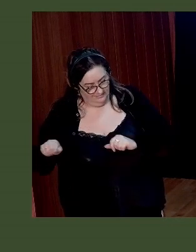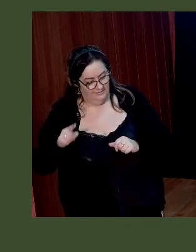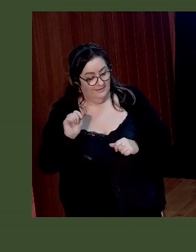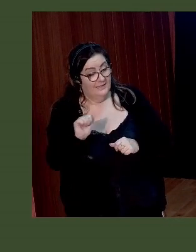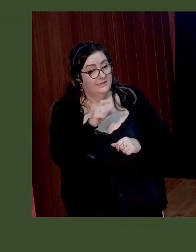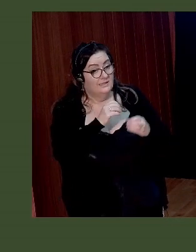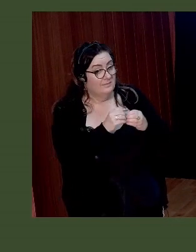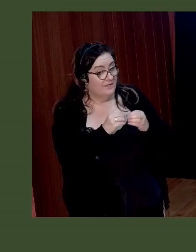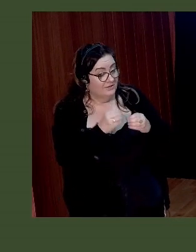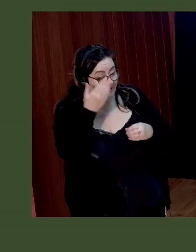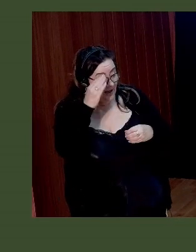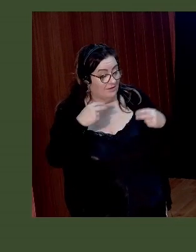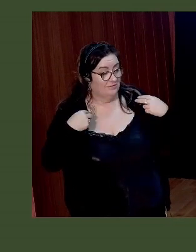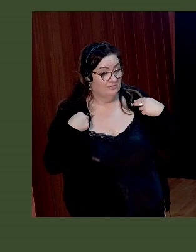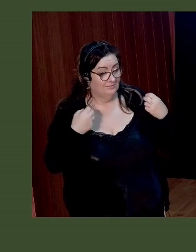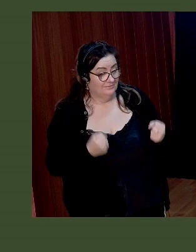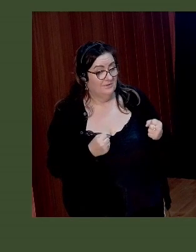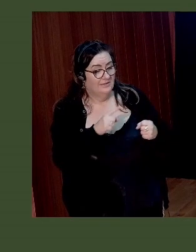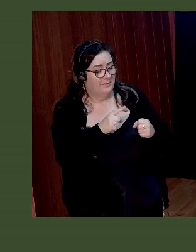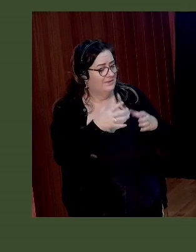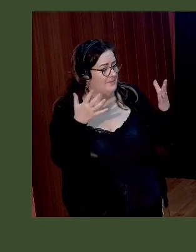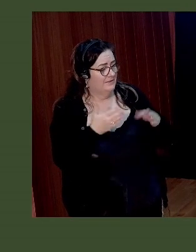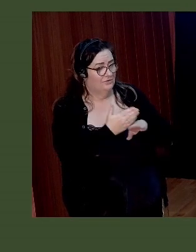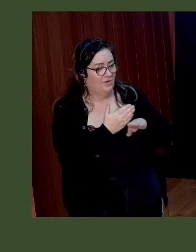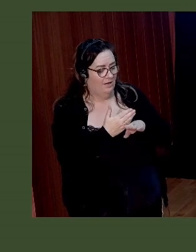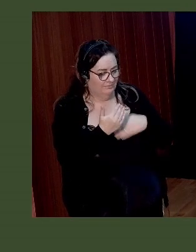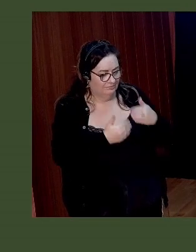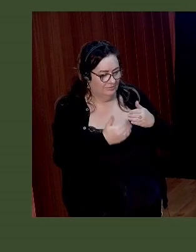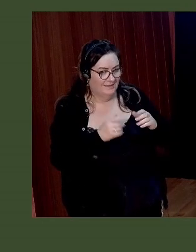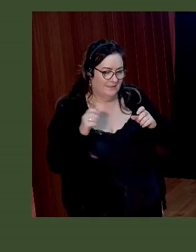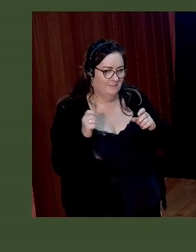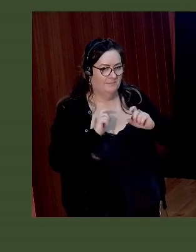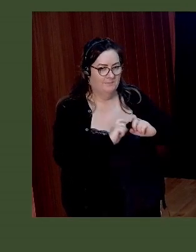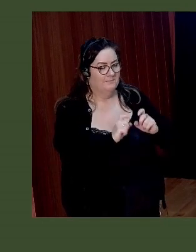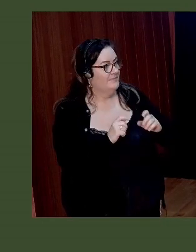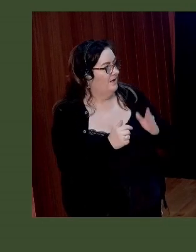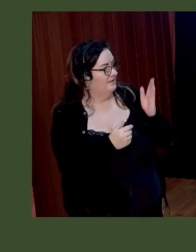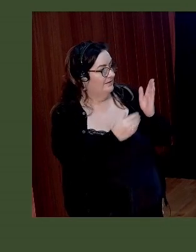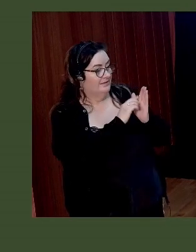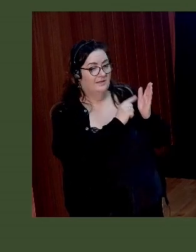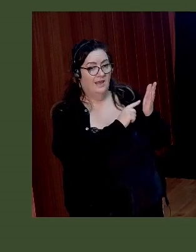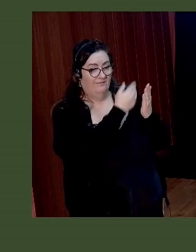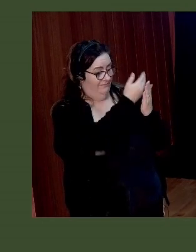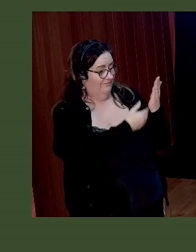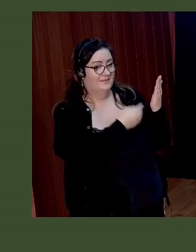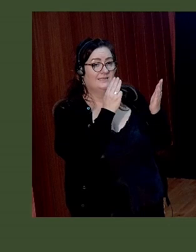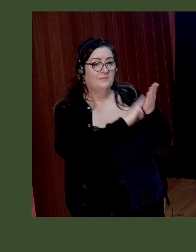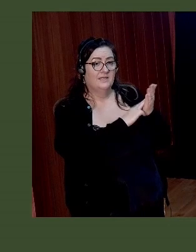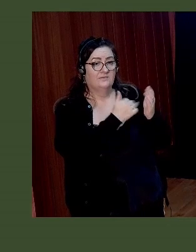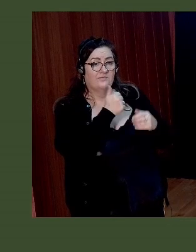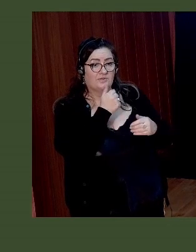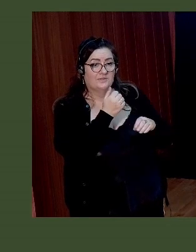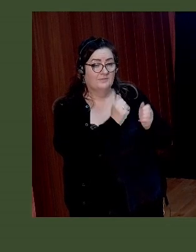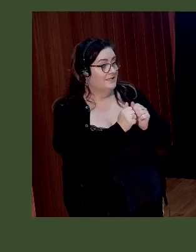He had said that the restoration of the Irish language would be the biggest task before them. In the slide on the left, you can see the minutes from the